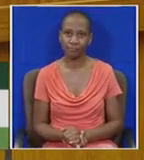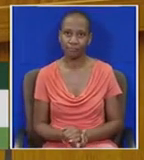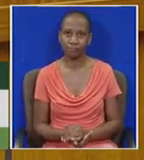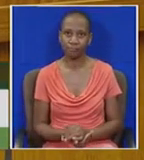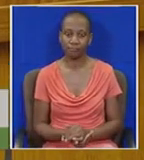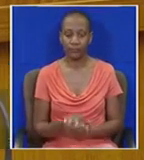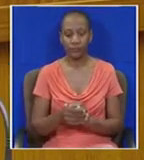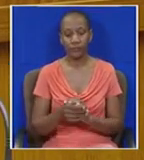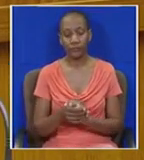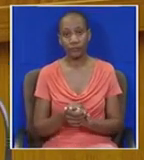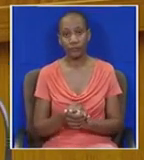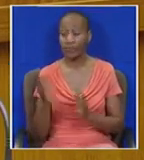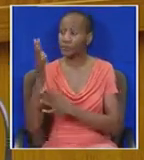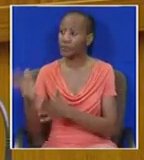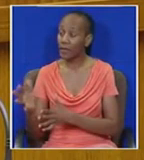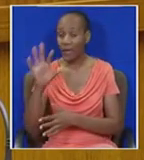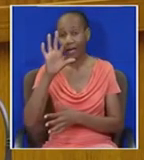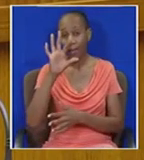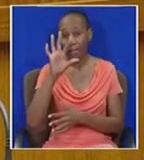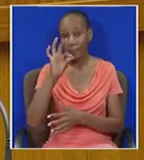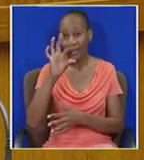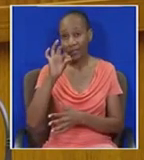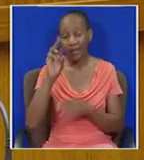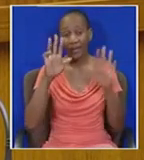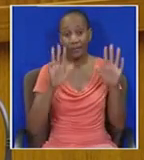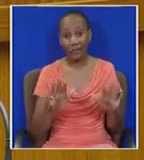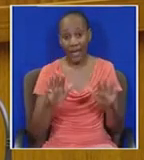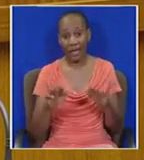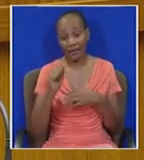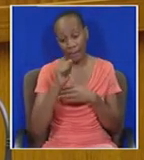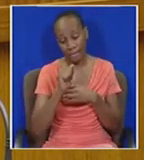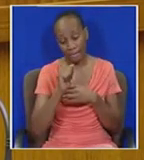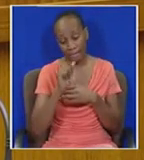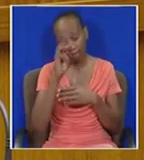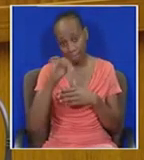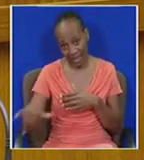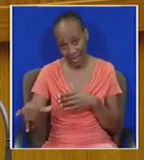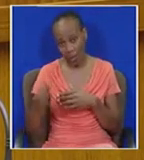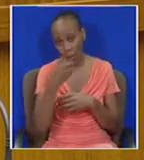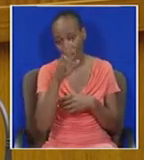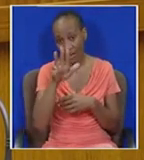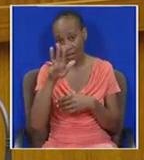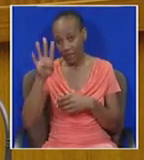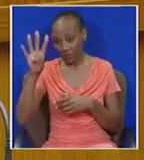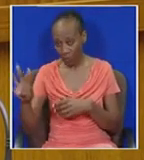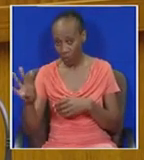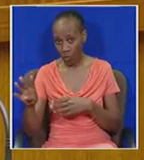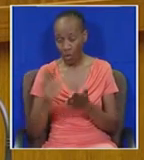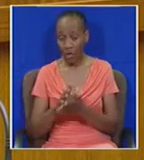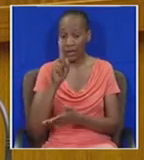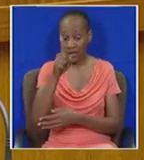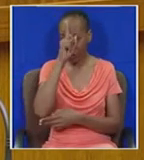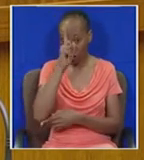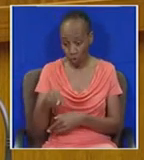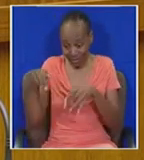On Monday, Honorable Speaker, the 9th of May, 1994 at 11, in this chamber of